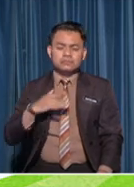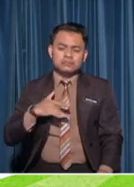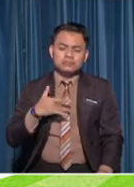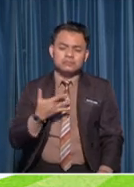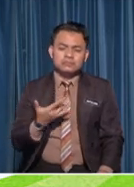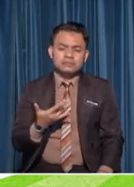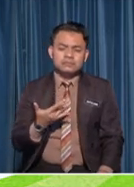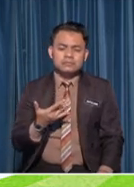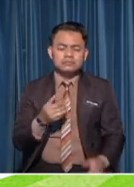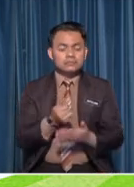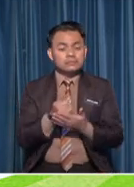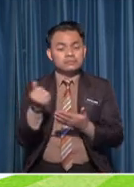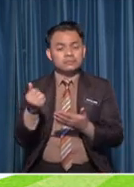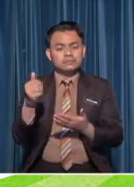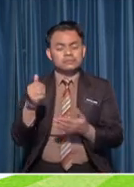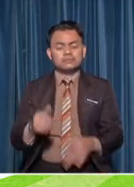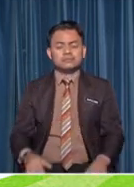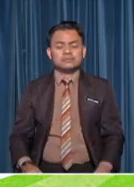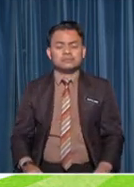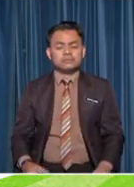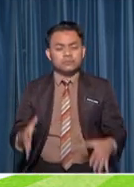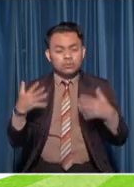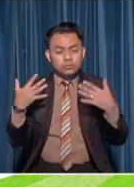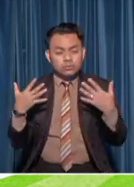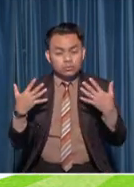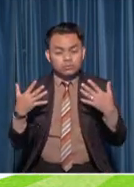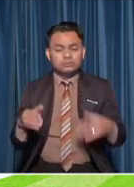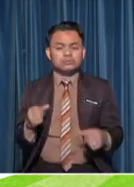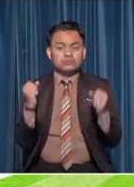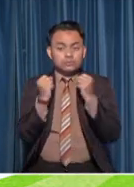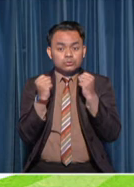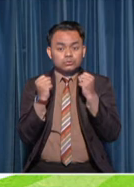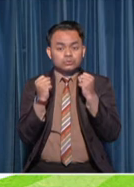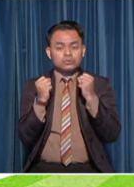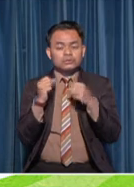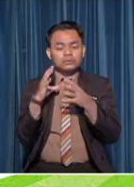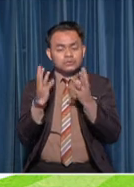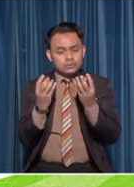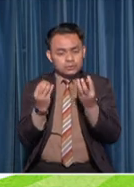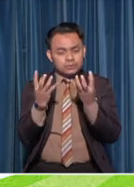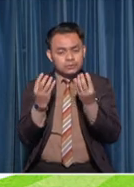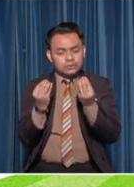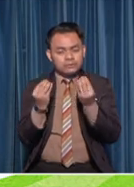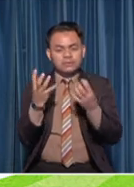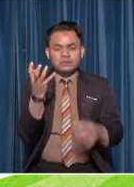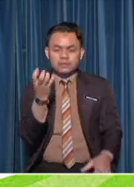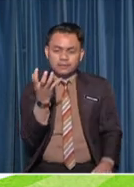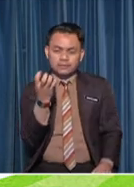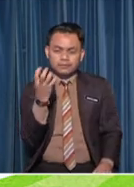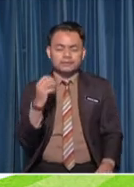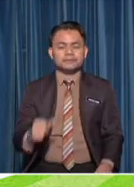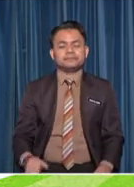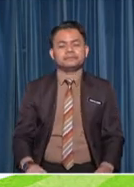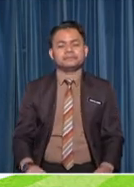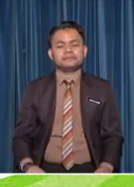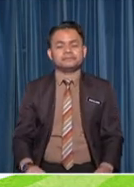things that are hot, cool, soft, and rough.